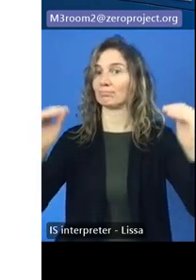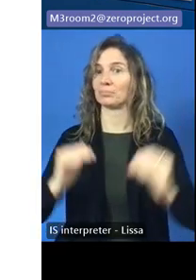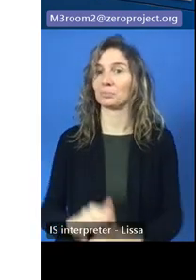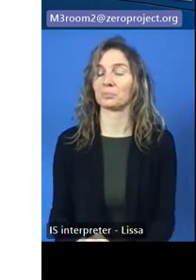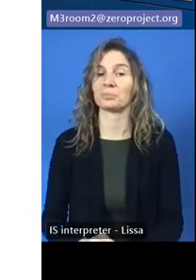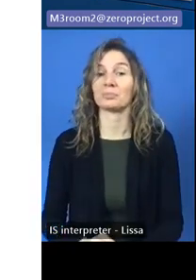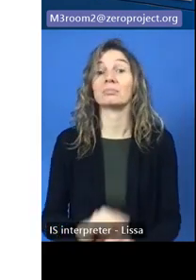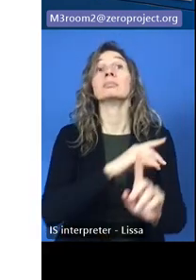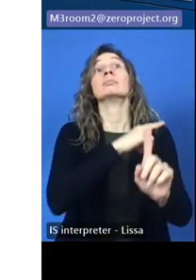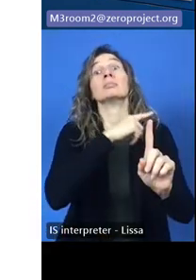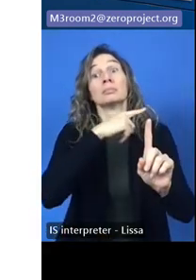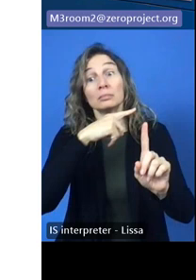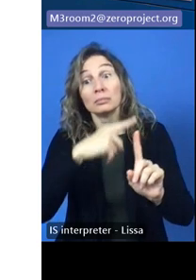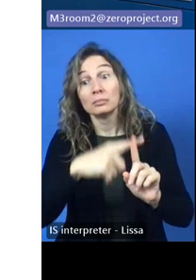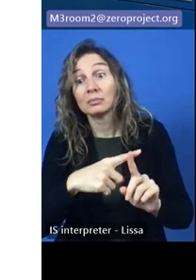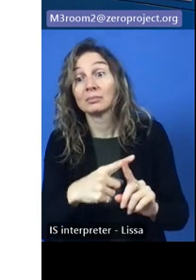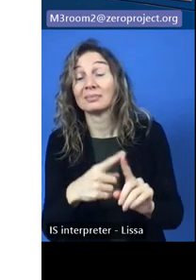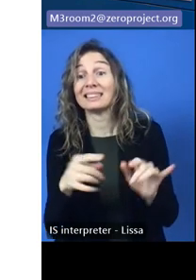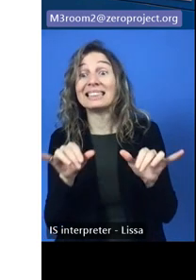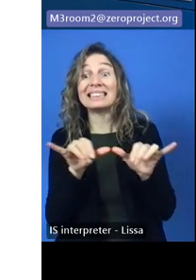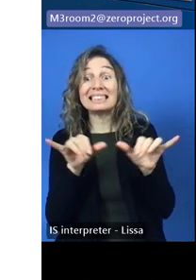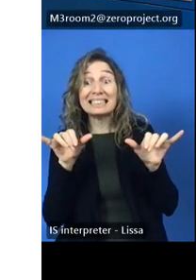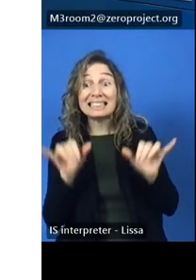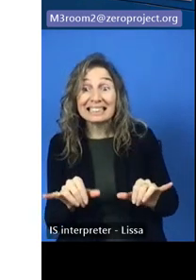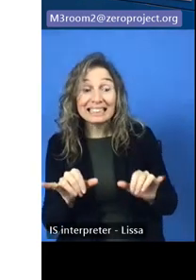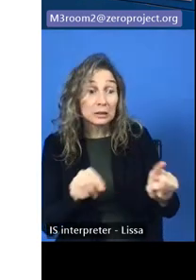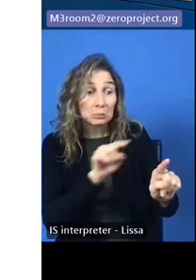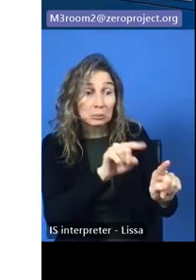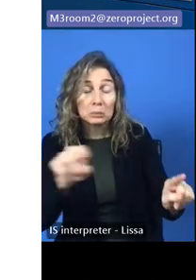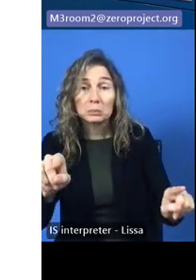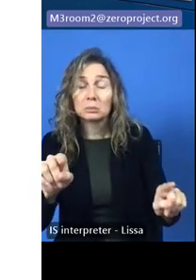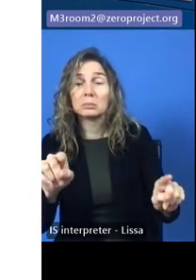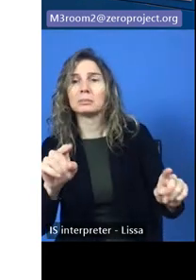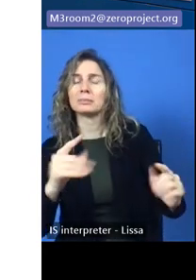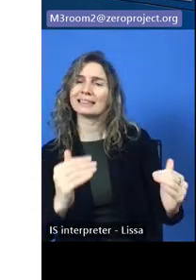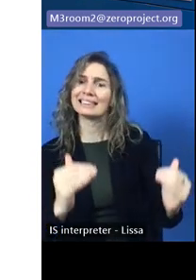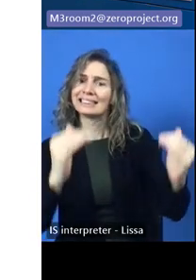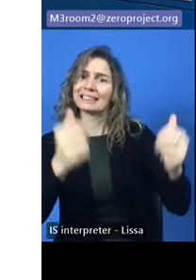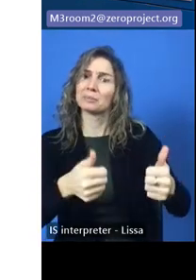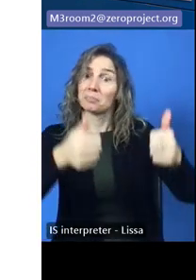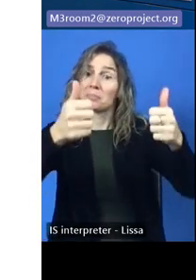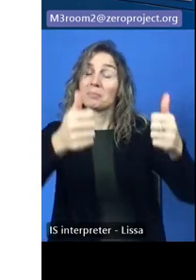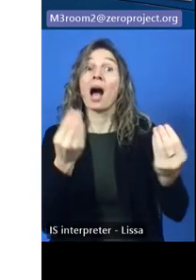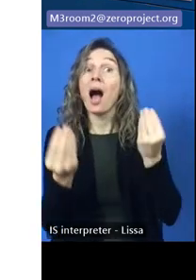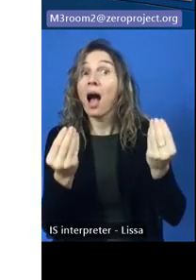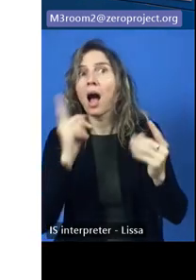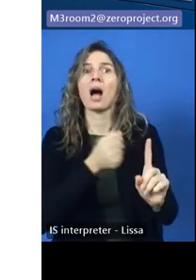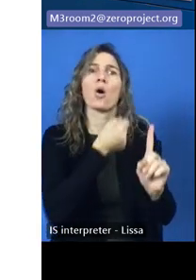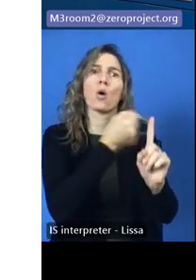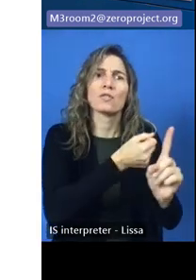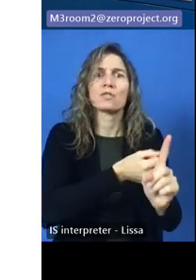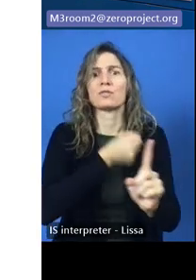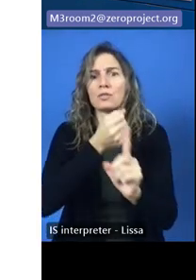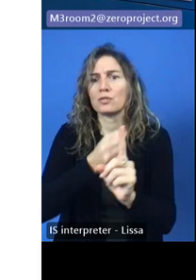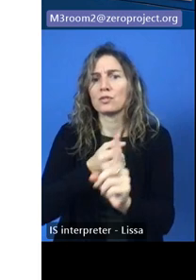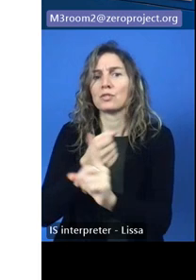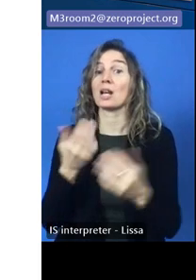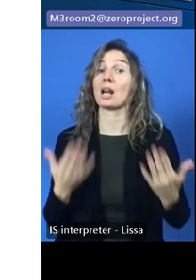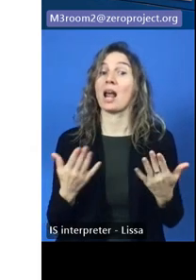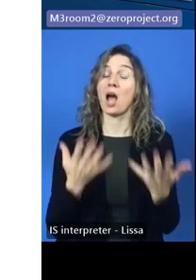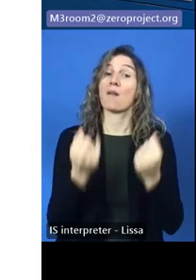to improve the systems through advocacy. Today, we are here to present our innovative,